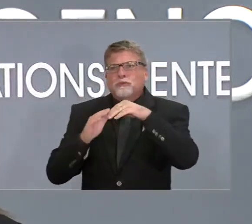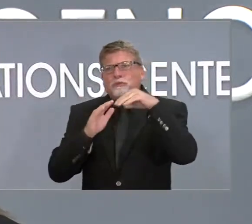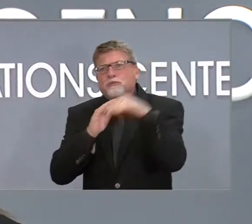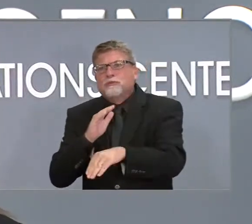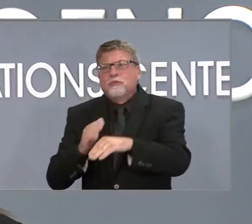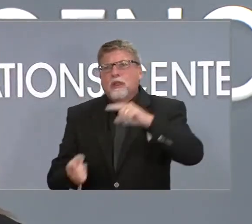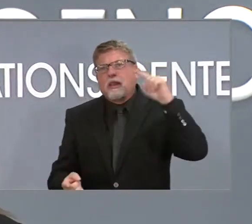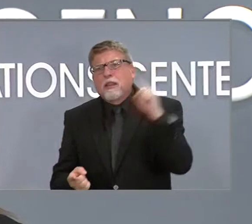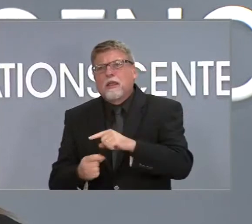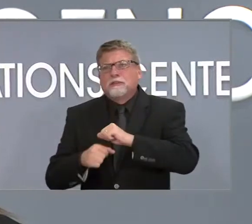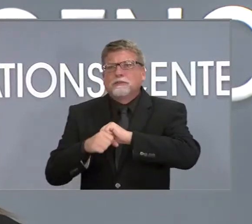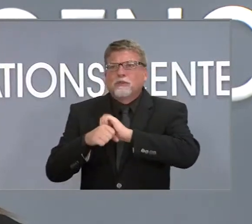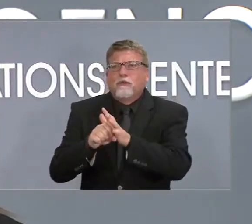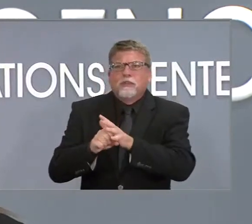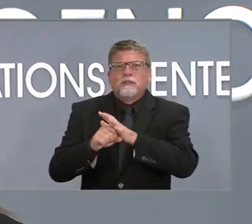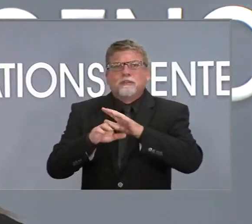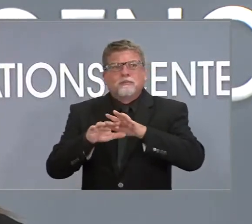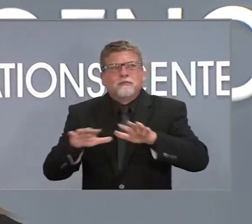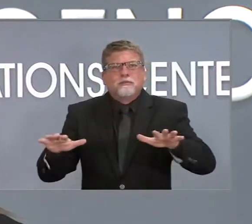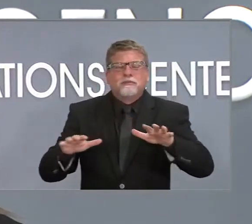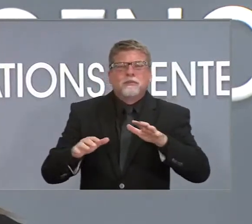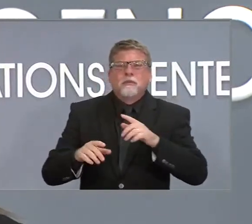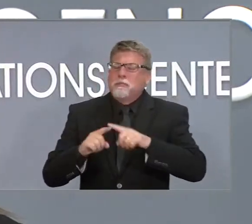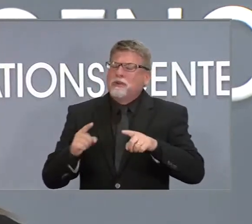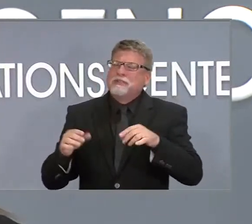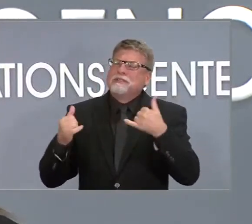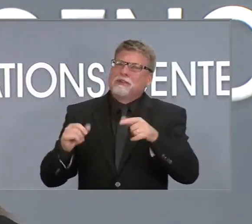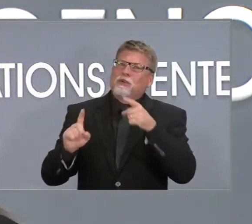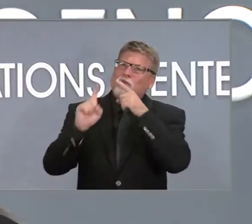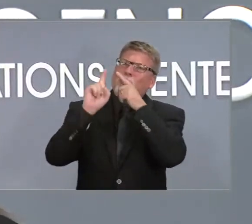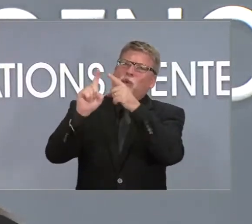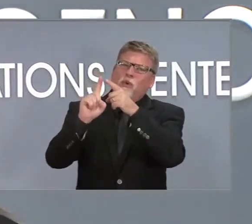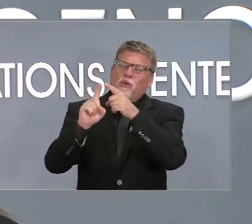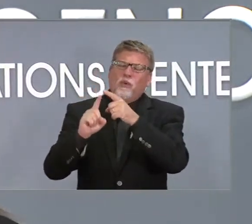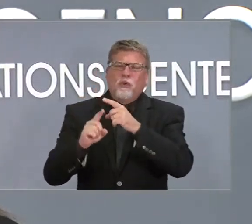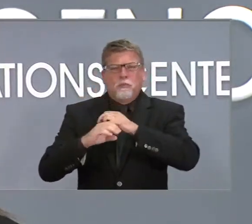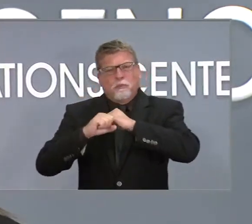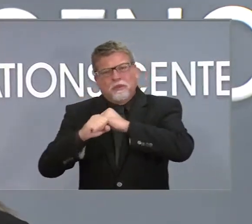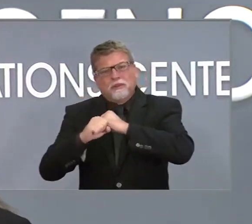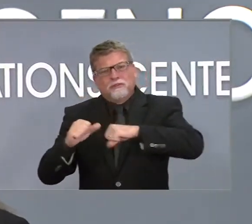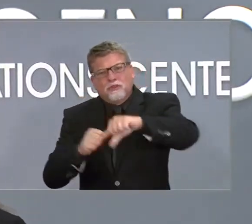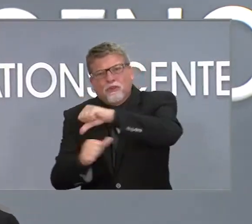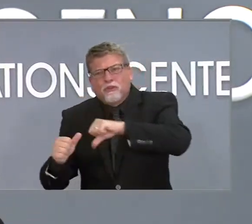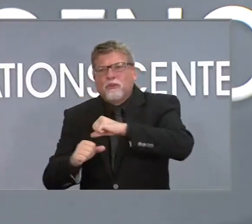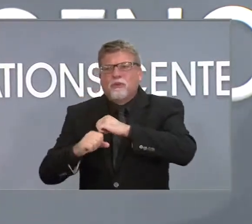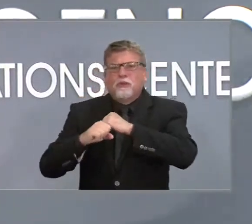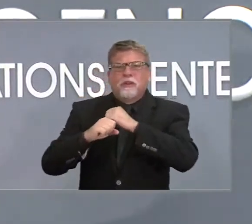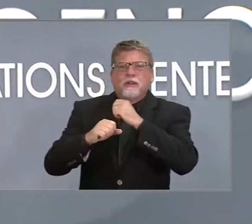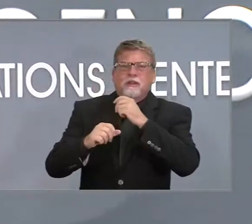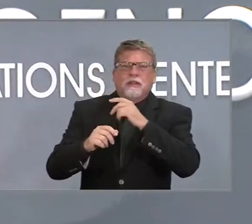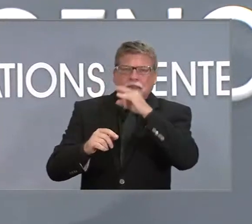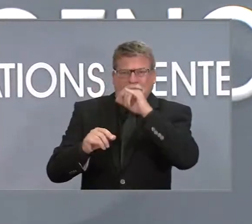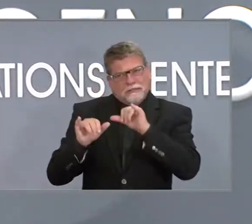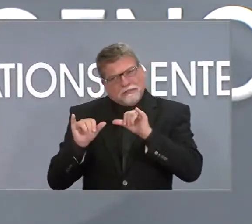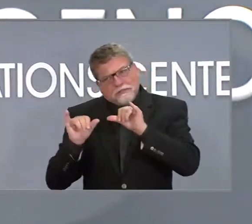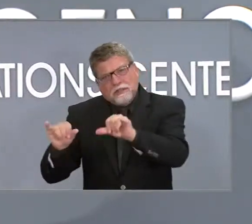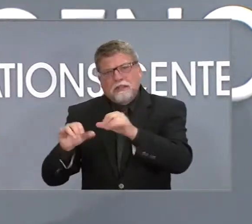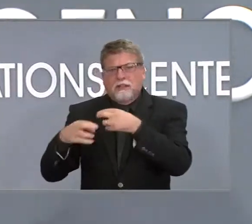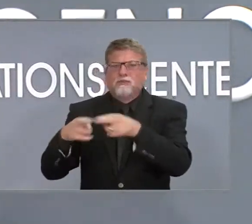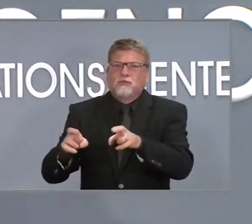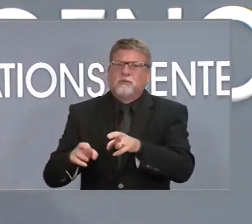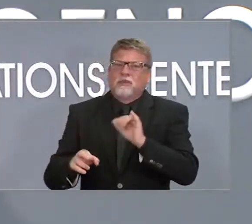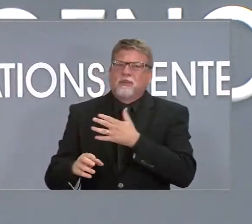sure that they're protecting each other and making sure to keep kids in the classroom. Thank you.